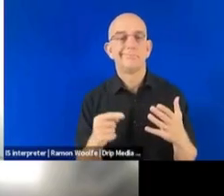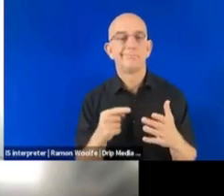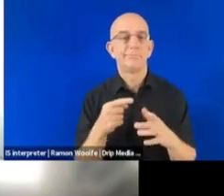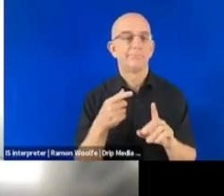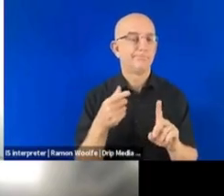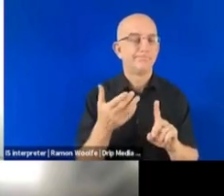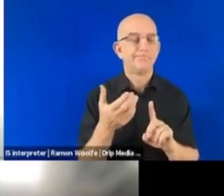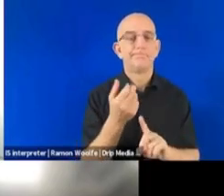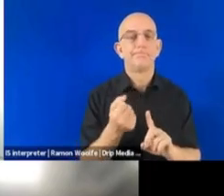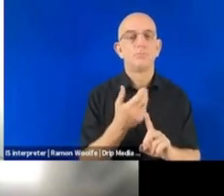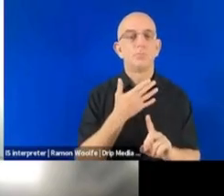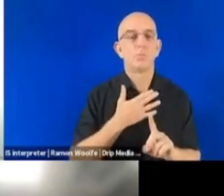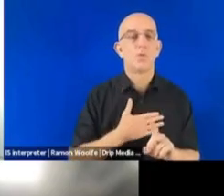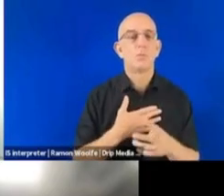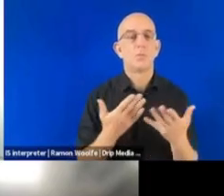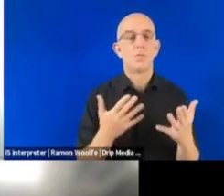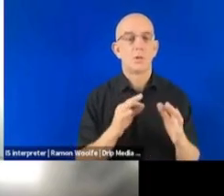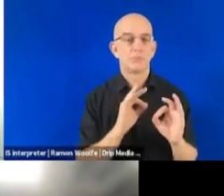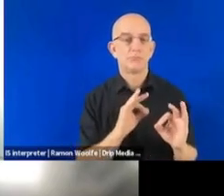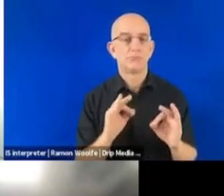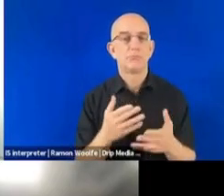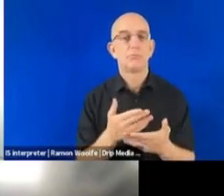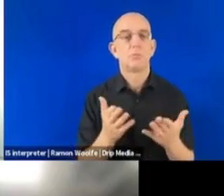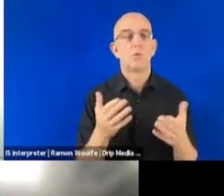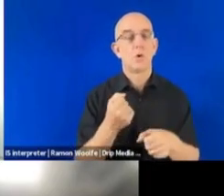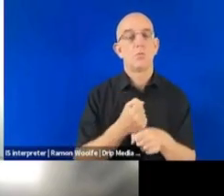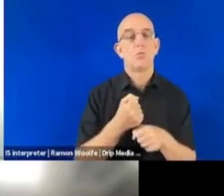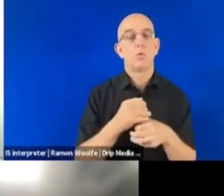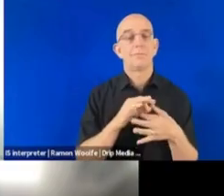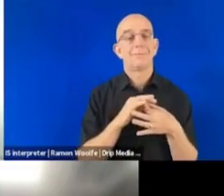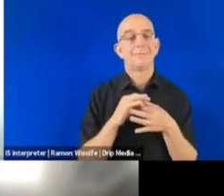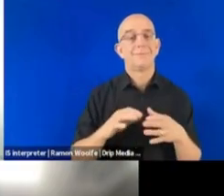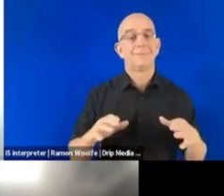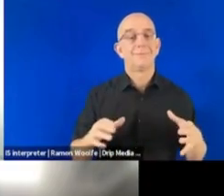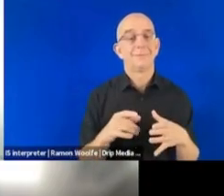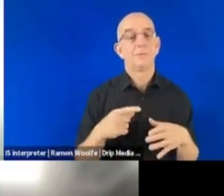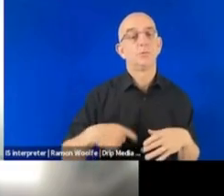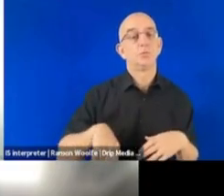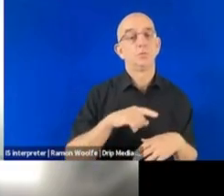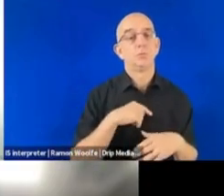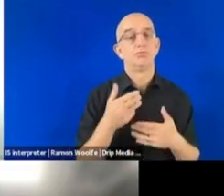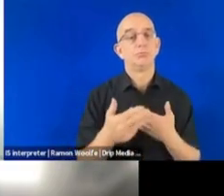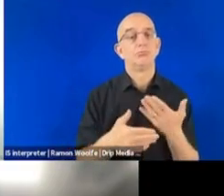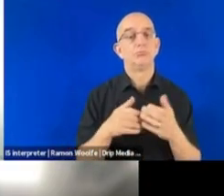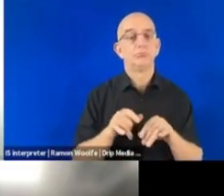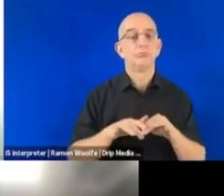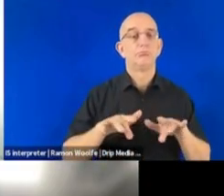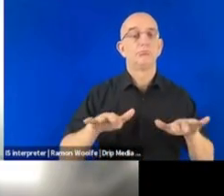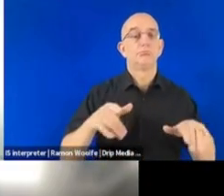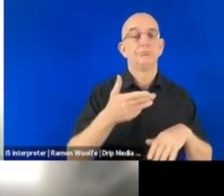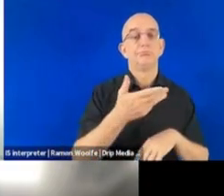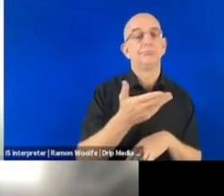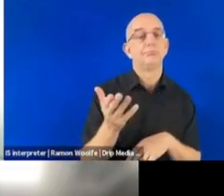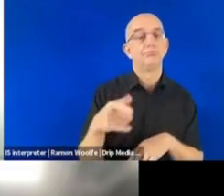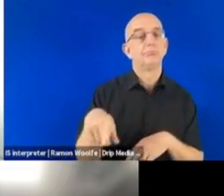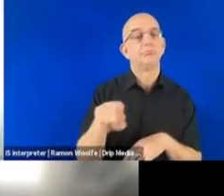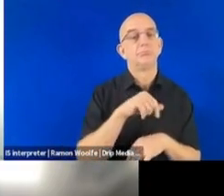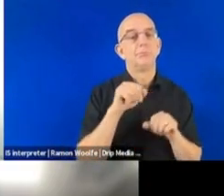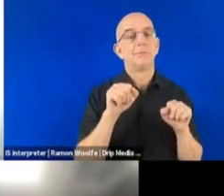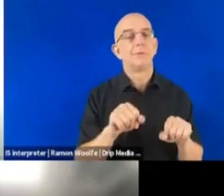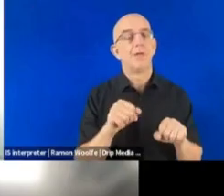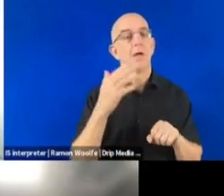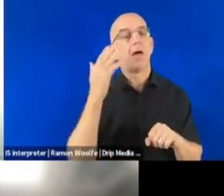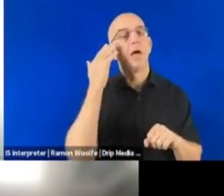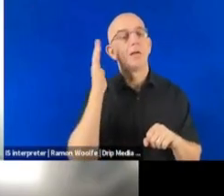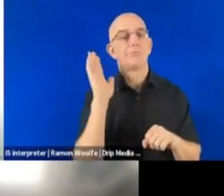protection, but also they're able to interpret these social protection policies and strategies that have been developed by the